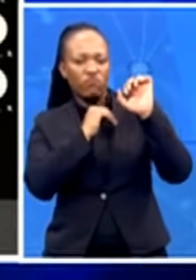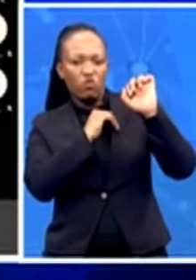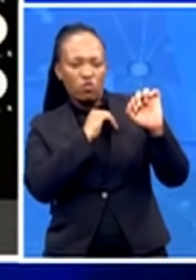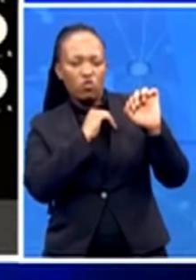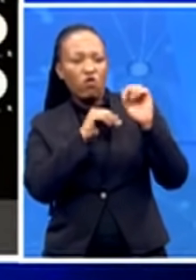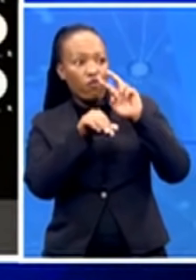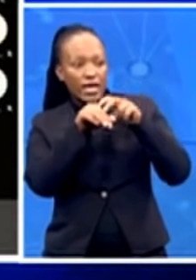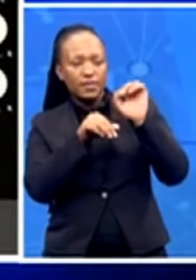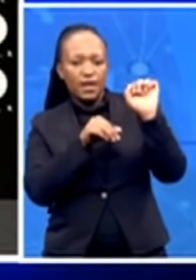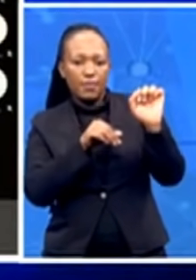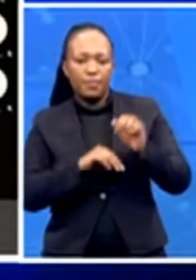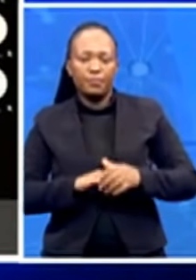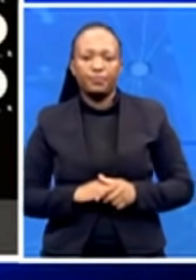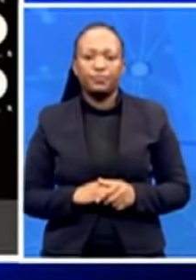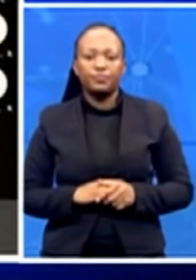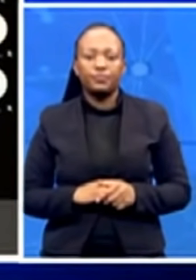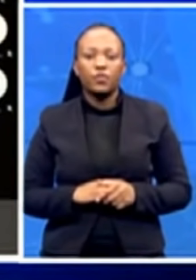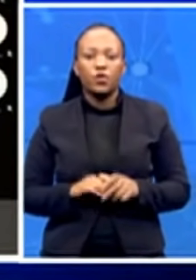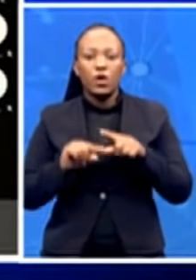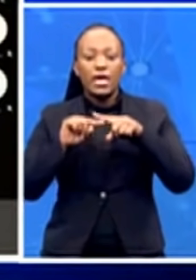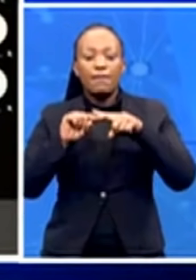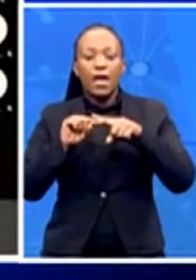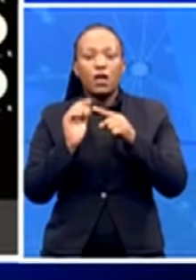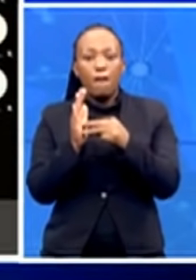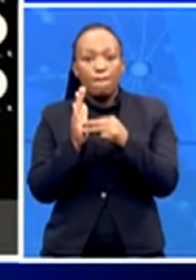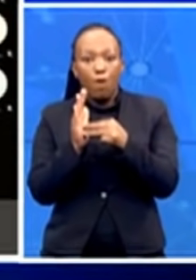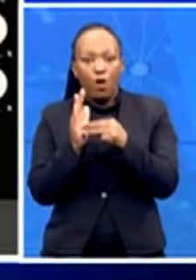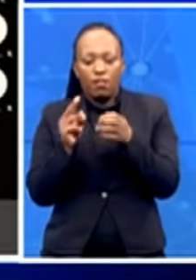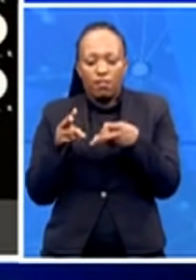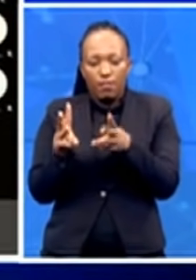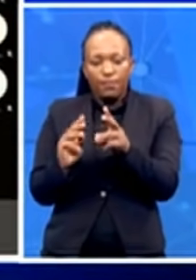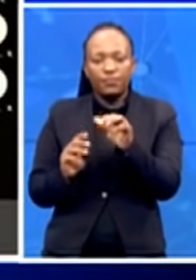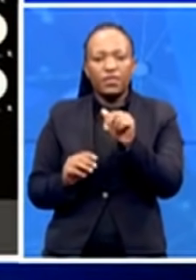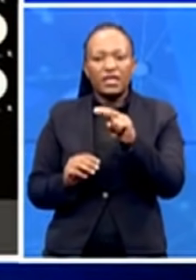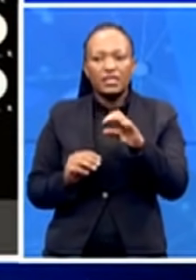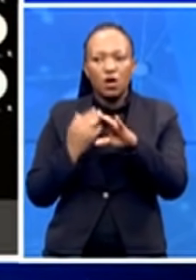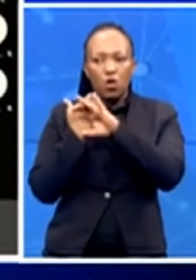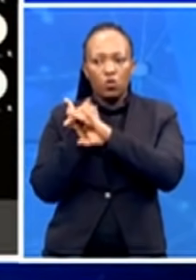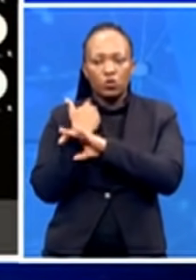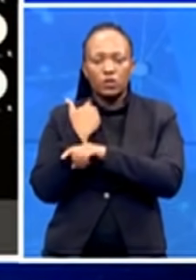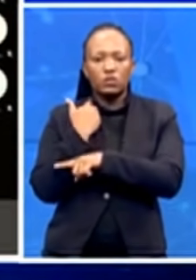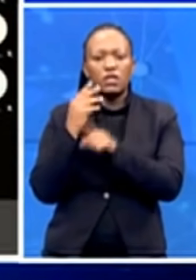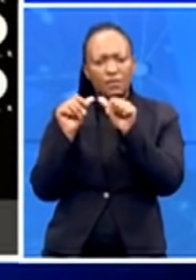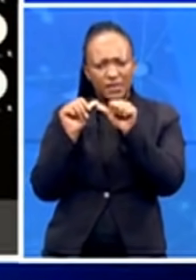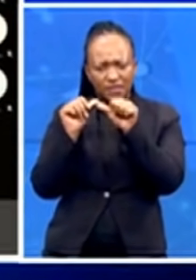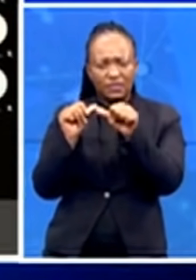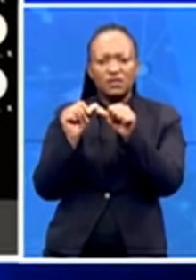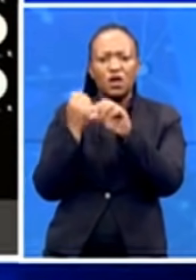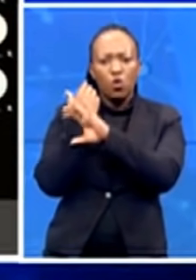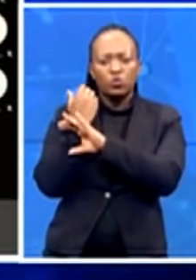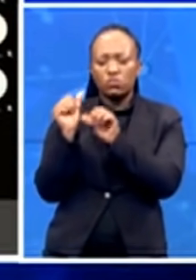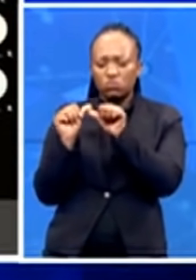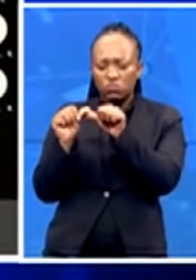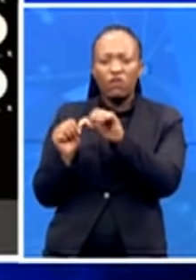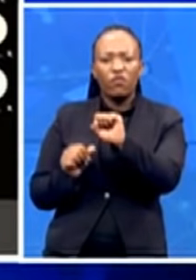that such a model, evidenced by the ANC's constitution, is consistent with the Constitution of South Africa, and further provided